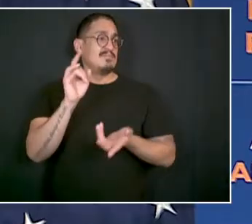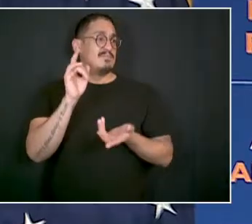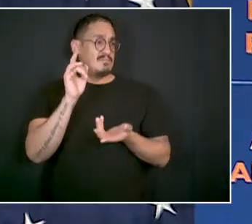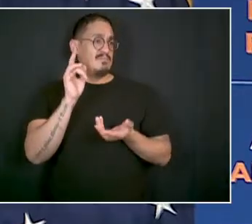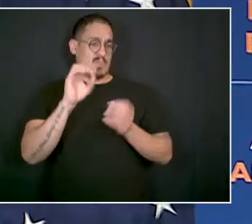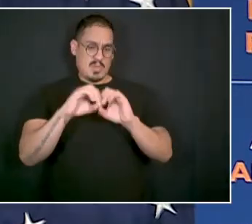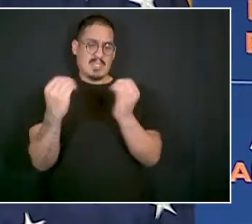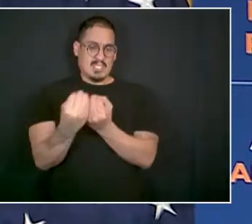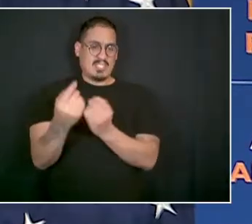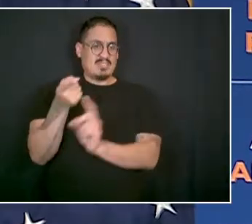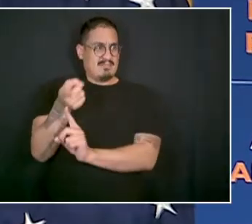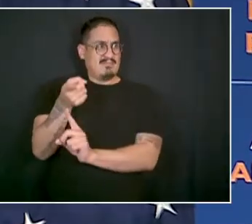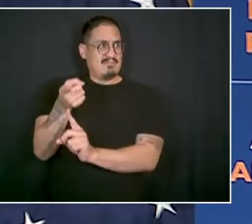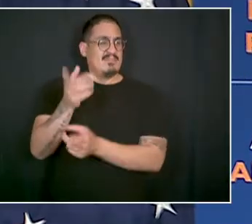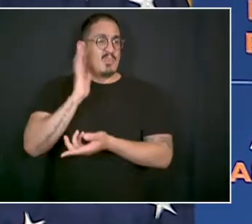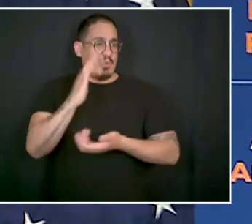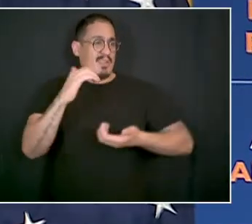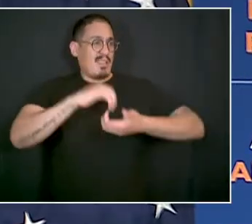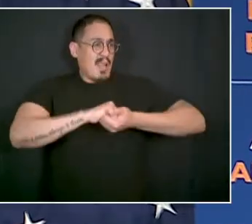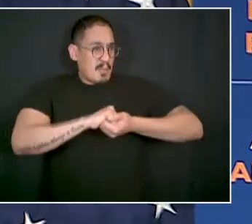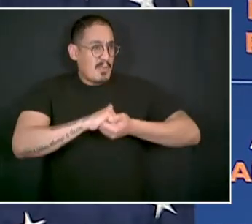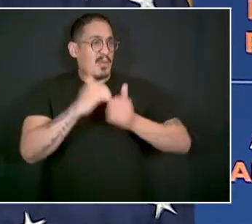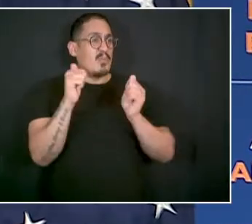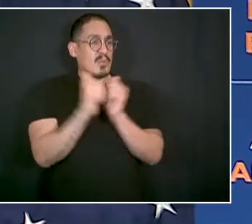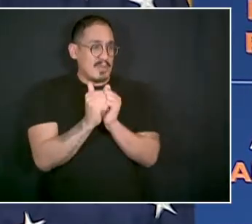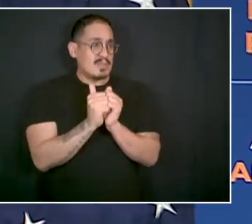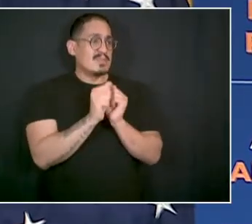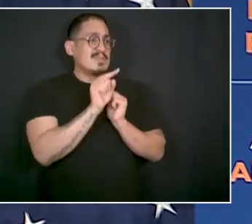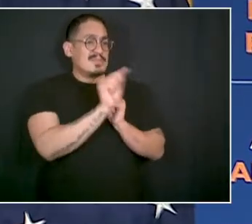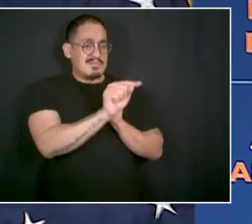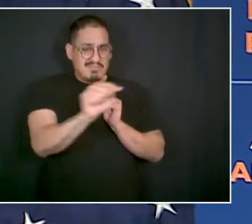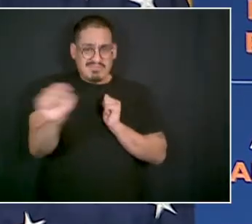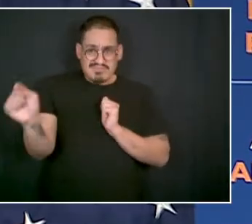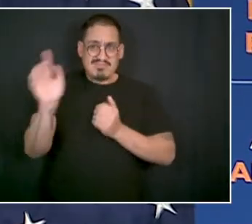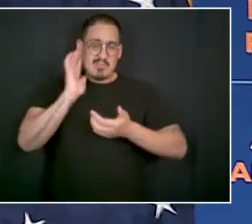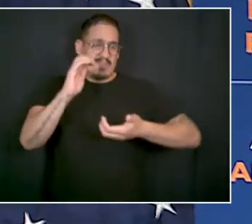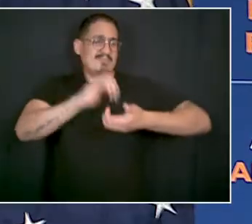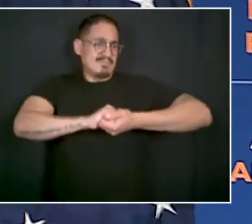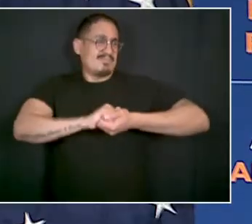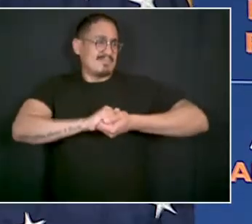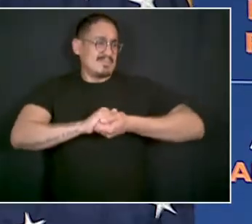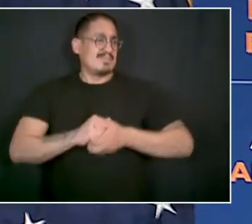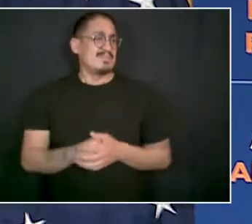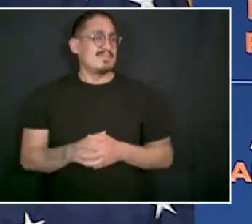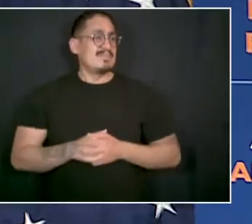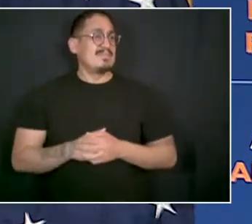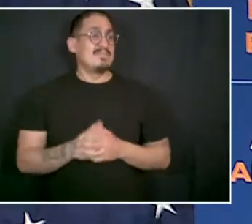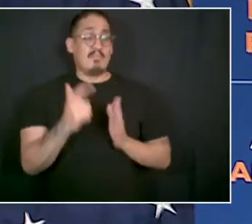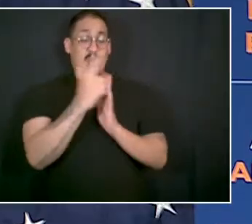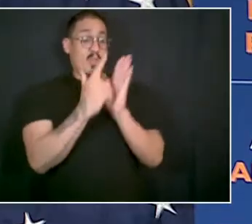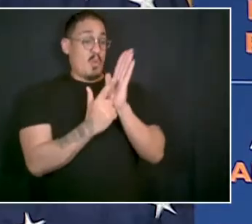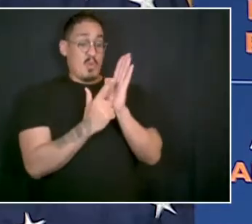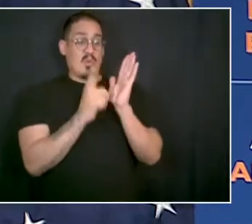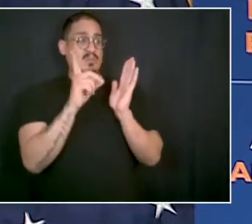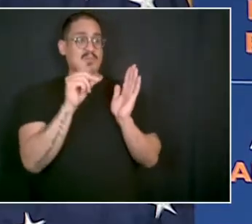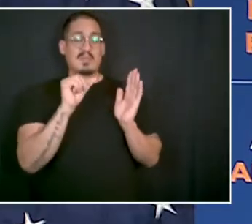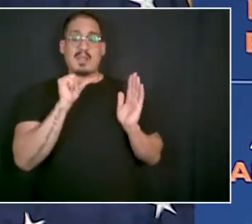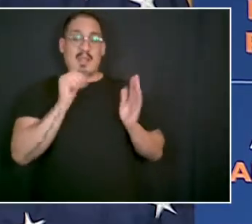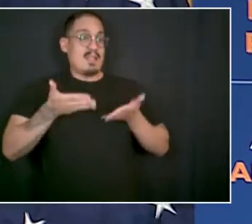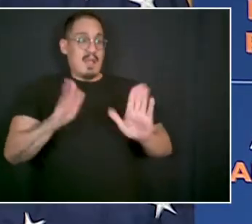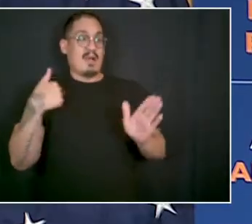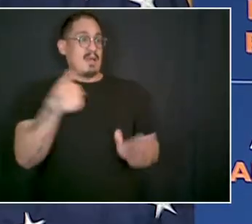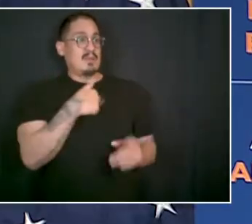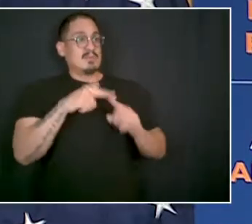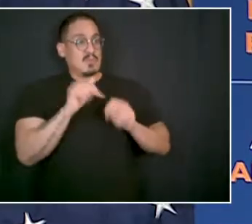organization that's dealing with criminal behavior. The law doesn't allow us to deal with civil enforcement. And so whatever